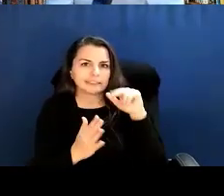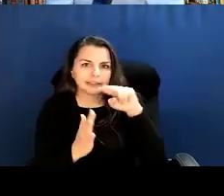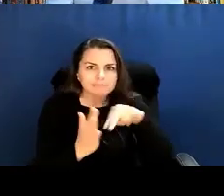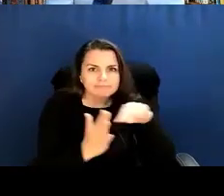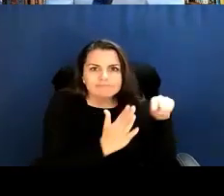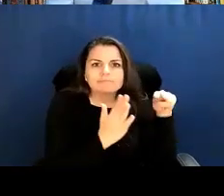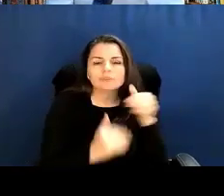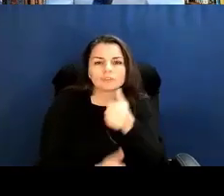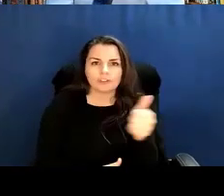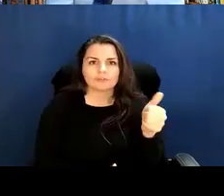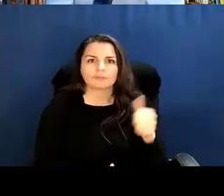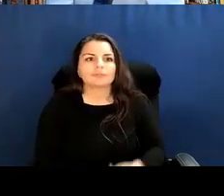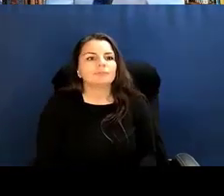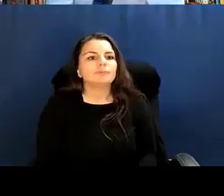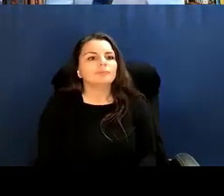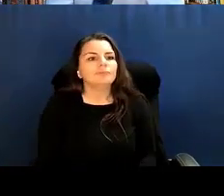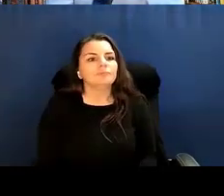it.